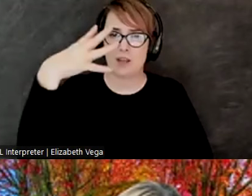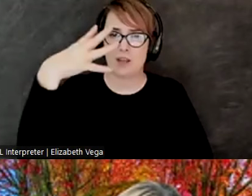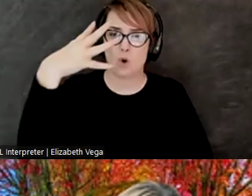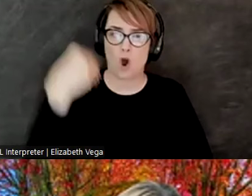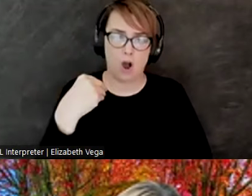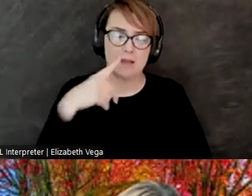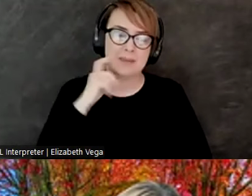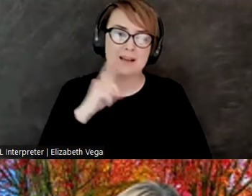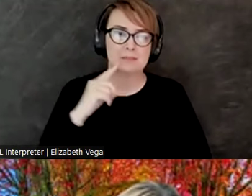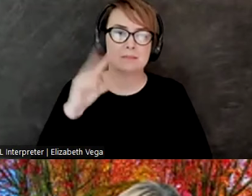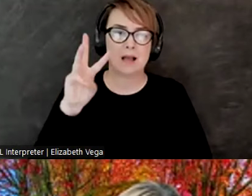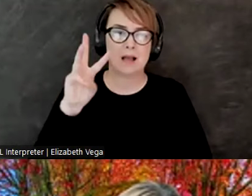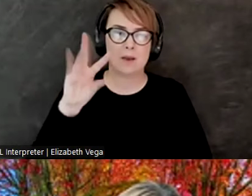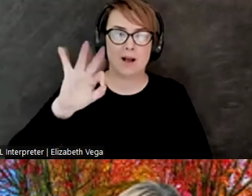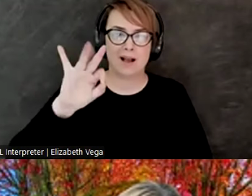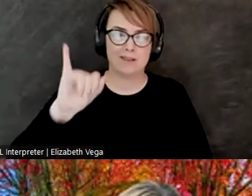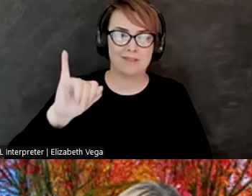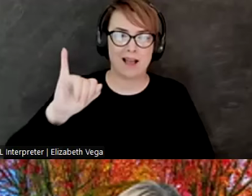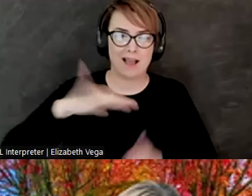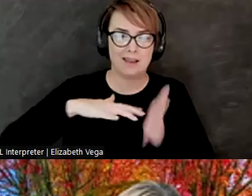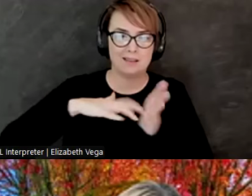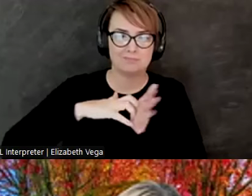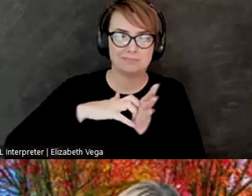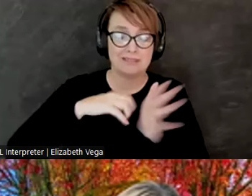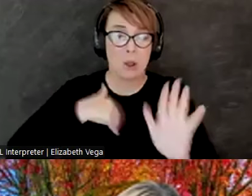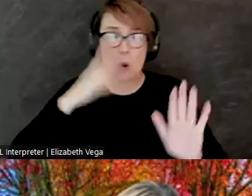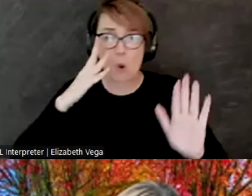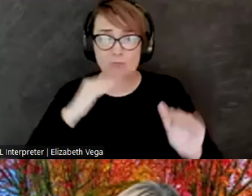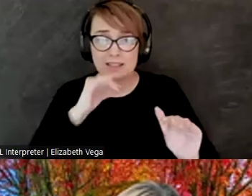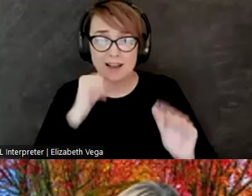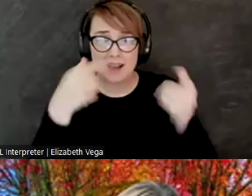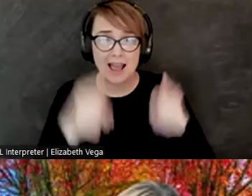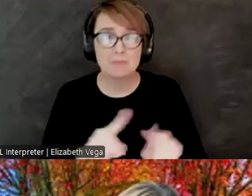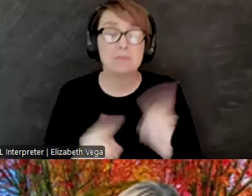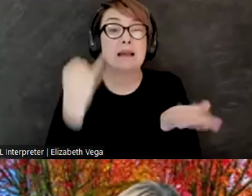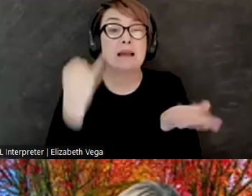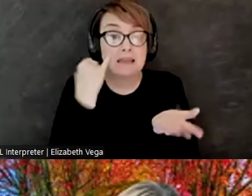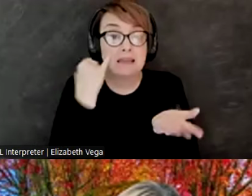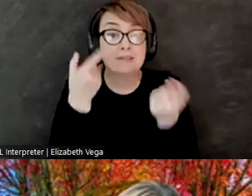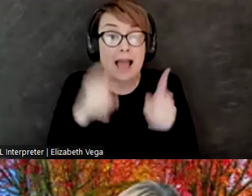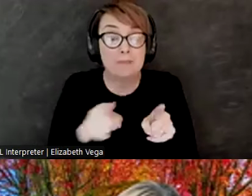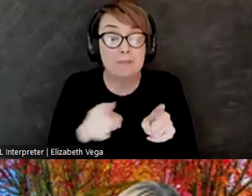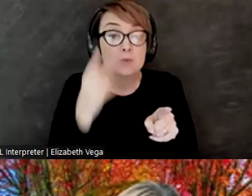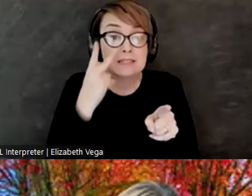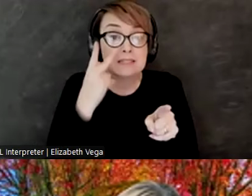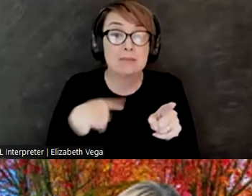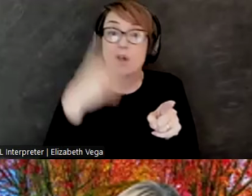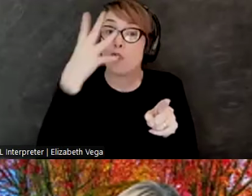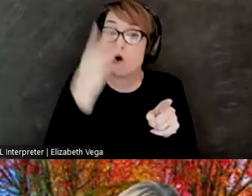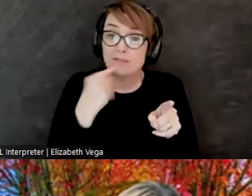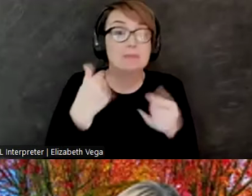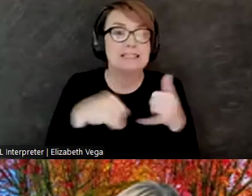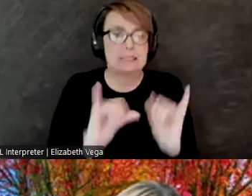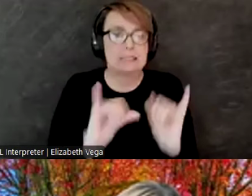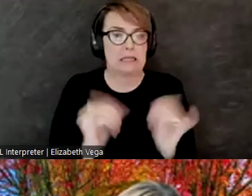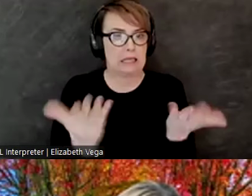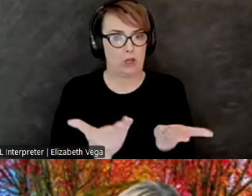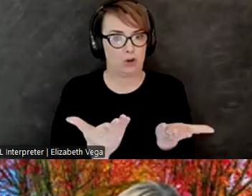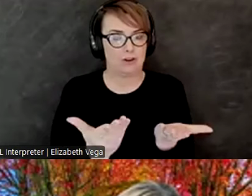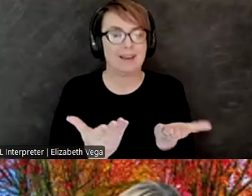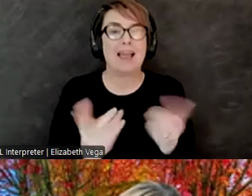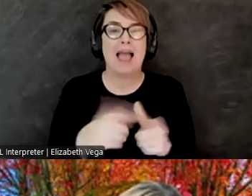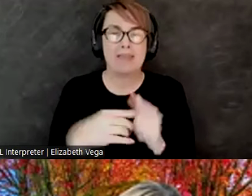my Wi-Fi situation. Hopefully it won't happen, but if it does, if I'm gone, I'm still here, but and I'll come back